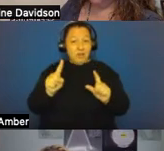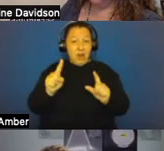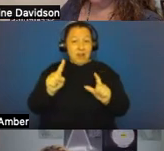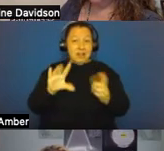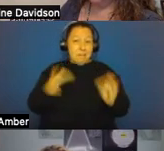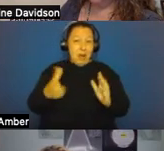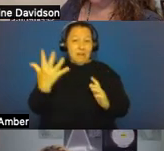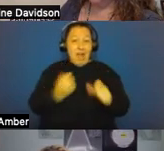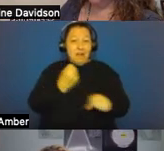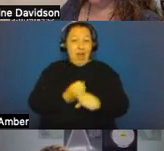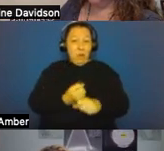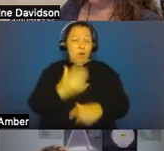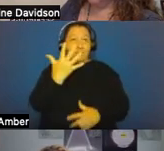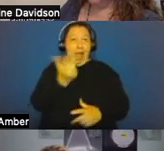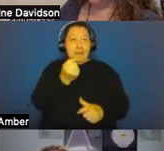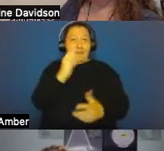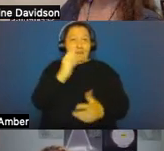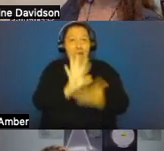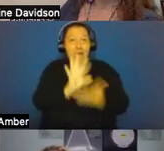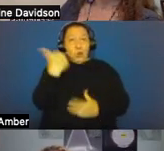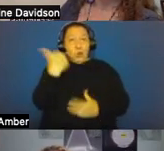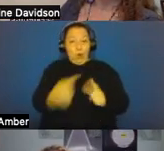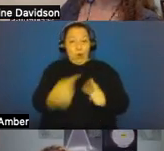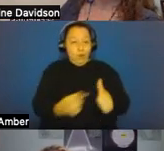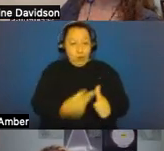threatened. So that's like a piece of the pie. You know what I mean?